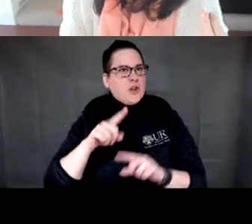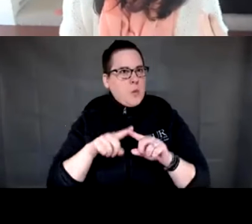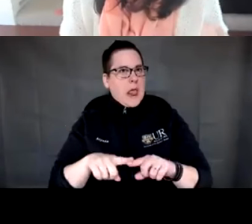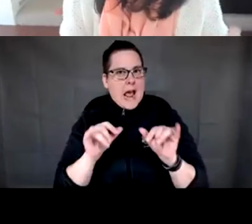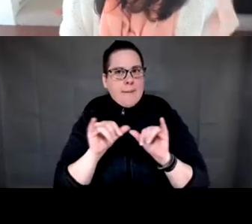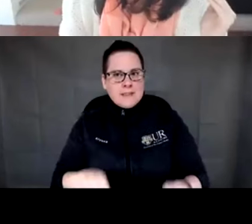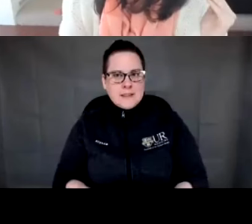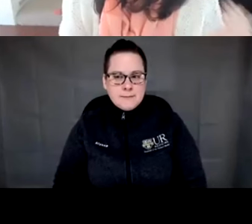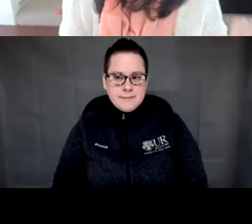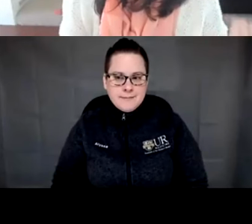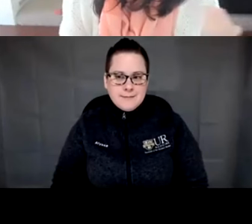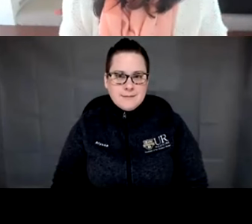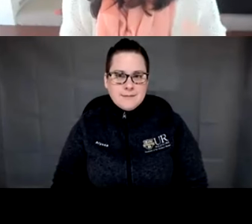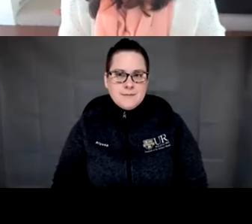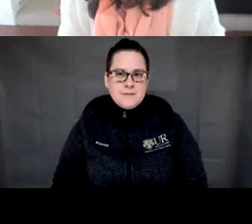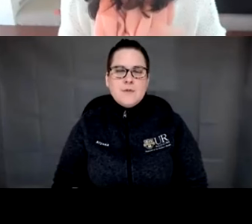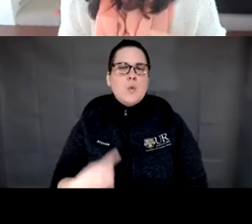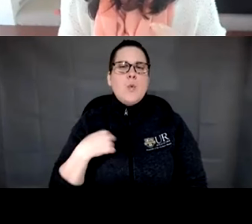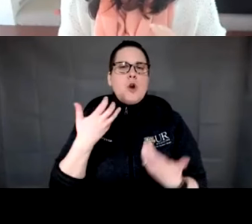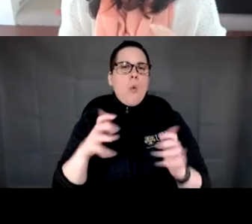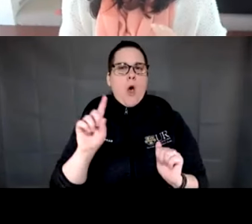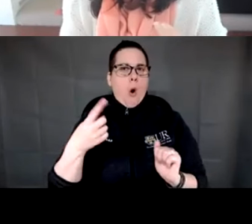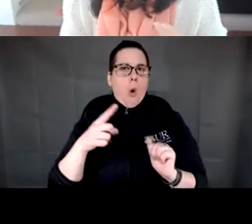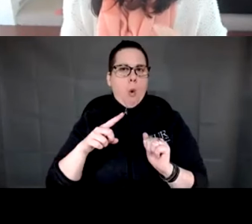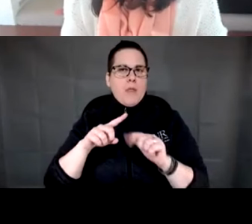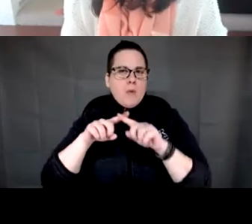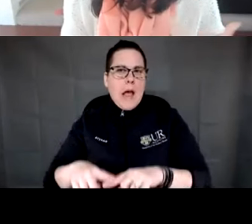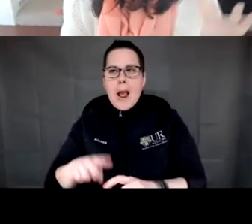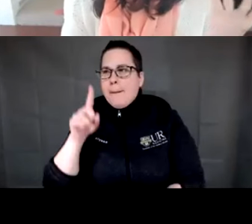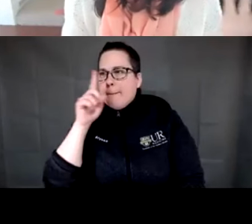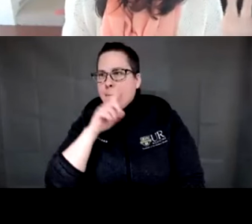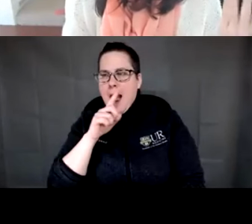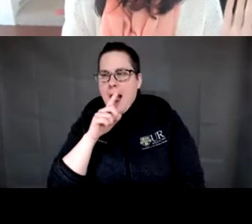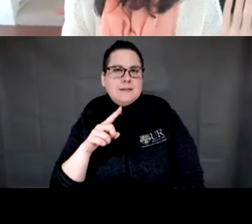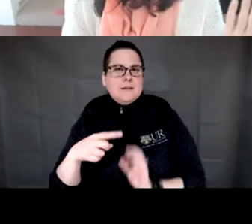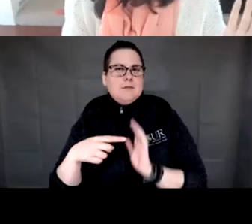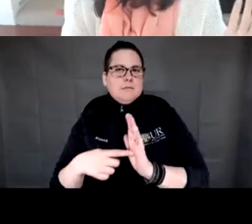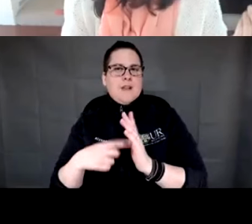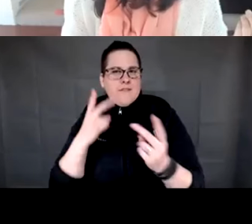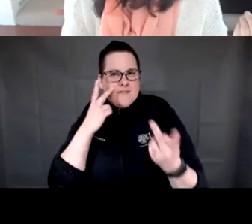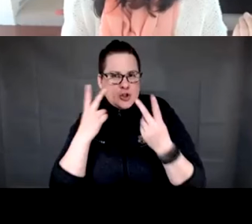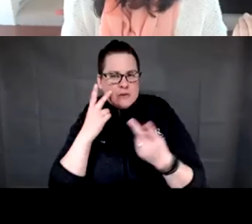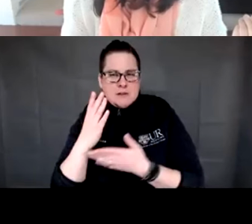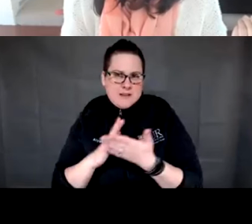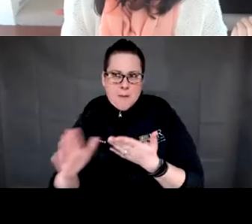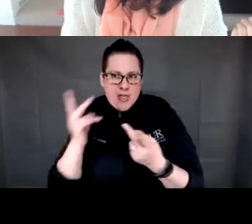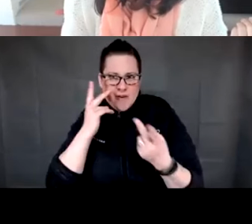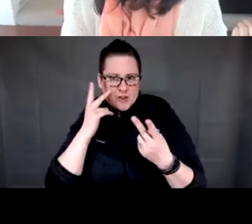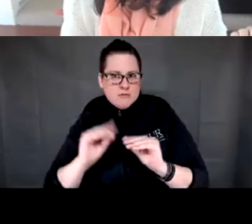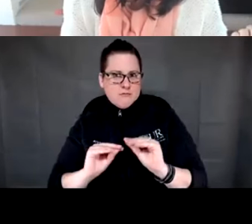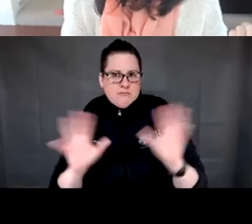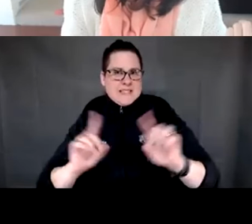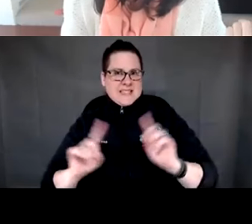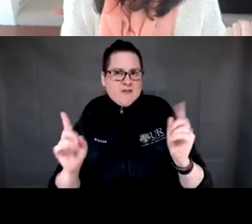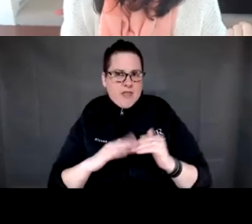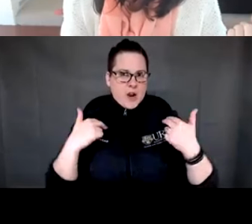I think we would never want to only use like mice as a model for vision, because aspects of their vision are fundamentally different from